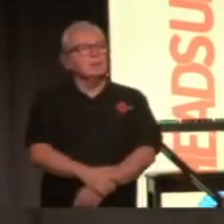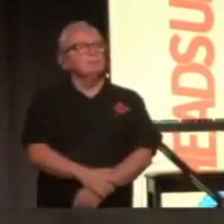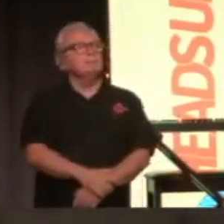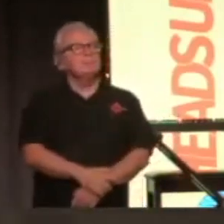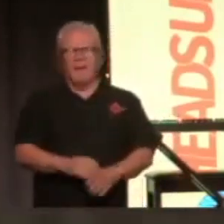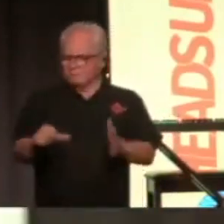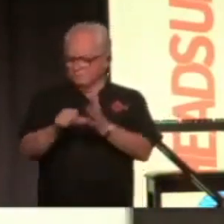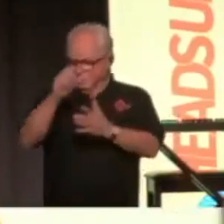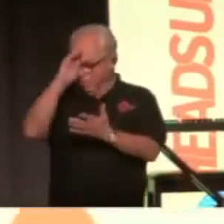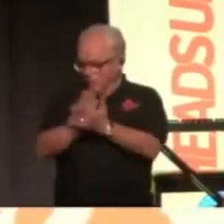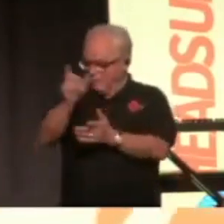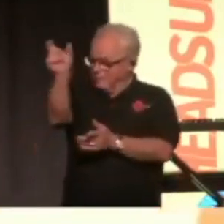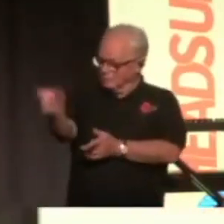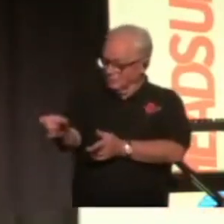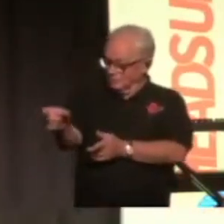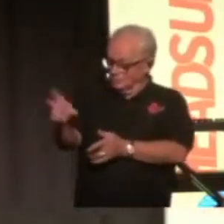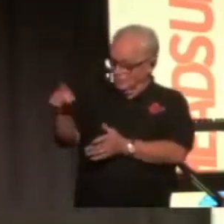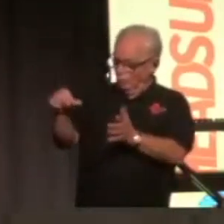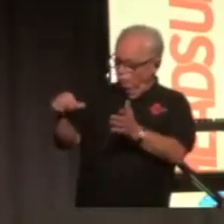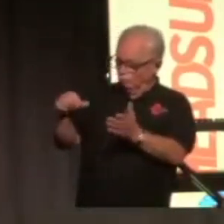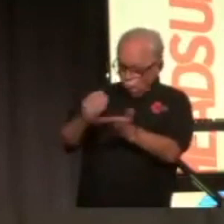It's hard to believe somebody that there's no truth in.